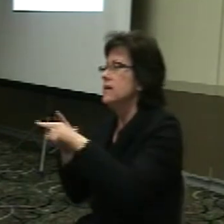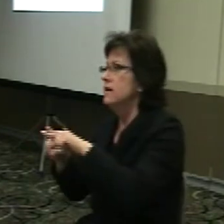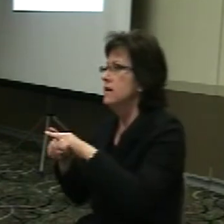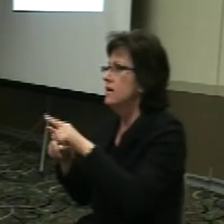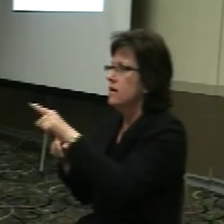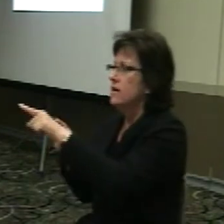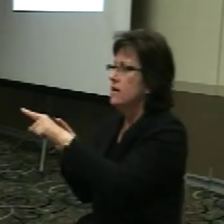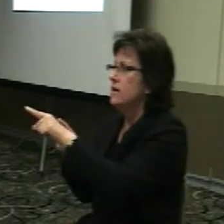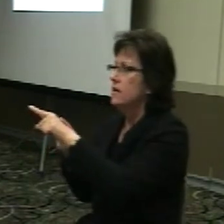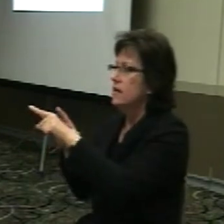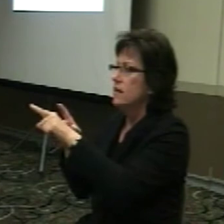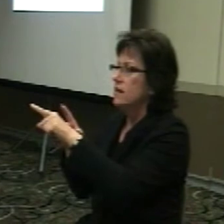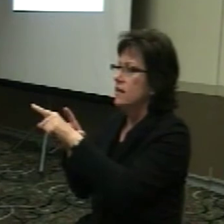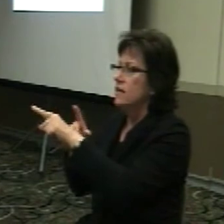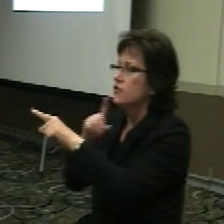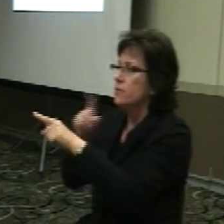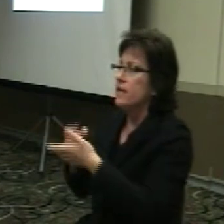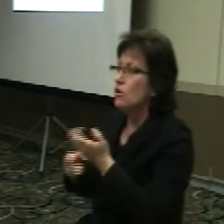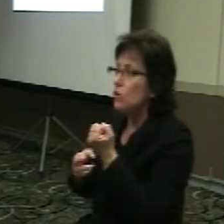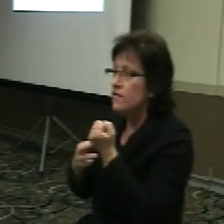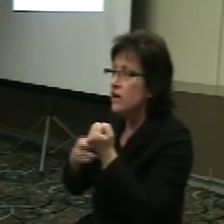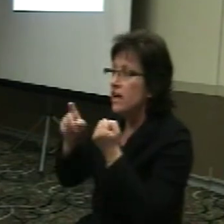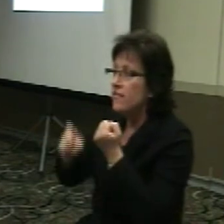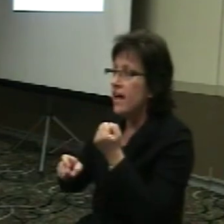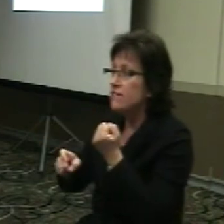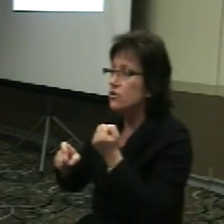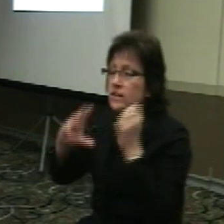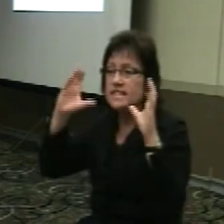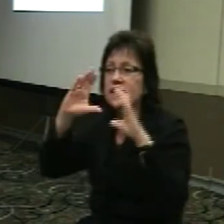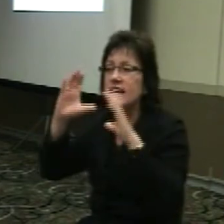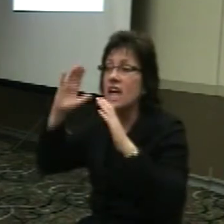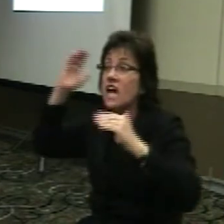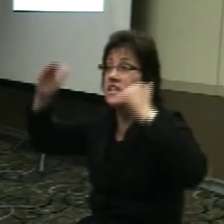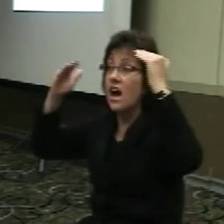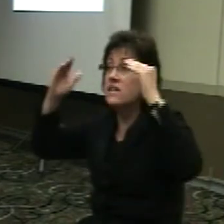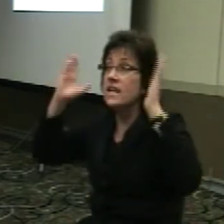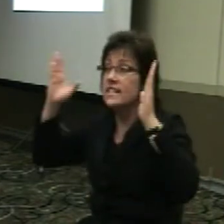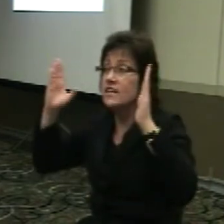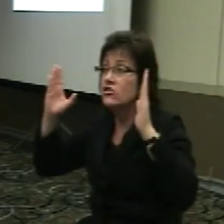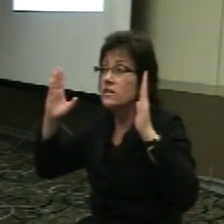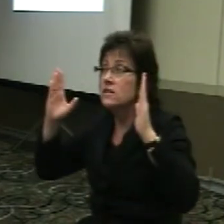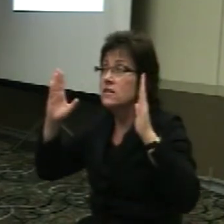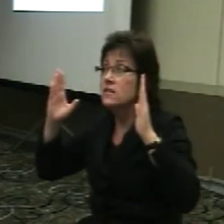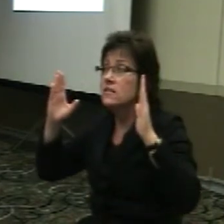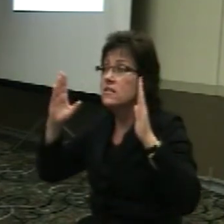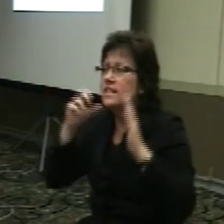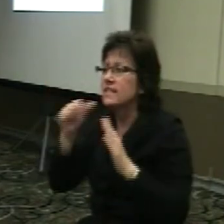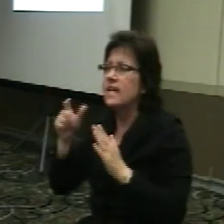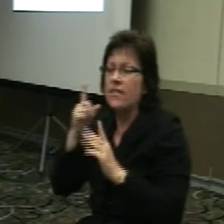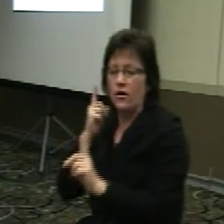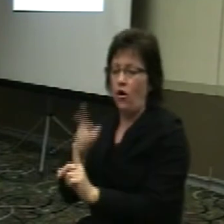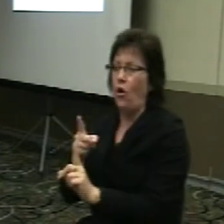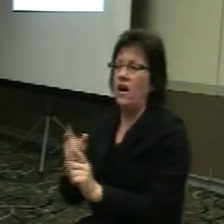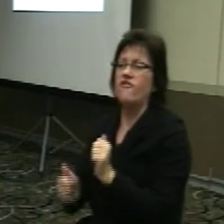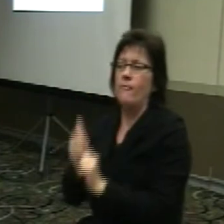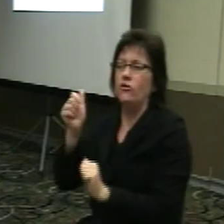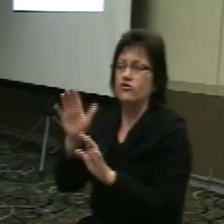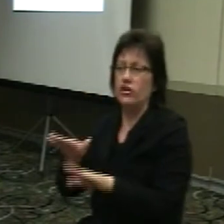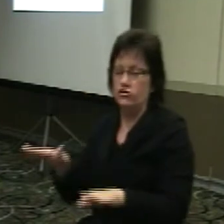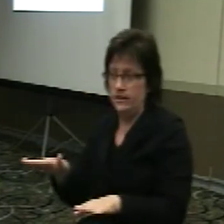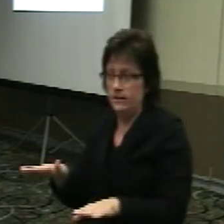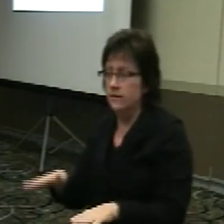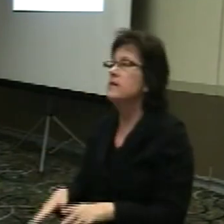There would have to be, certainly, to be reinforcing that, to be seeking adult attention, which is not the goal of most children. Okay. So one of it is an